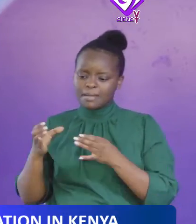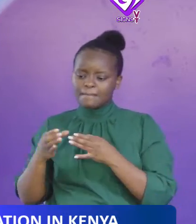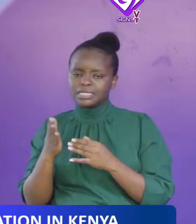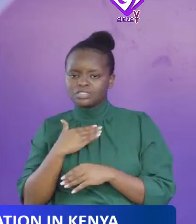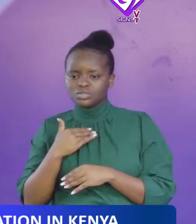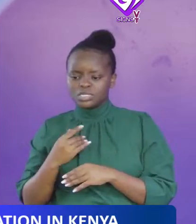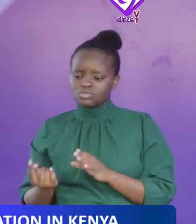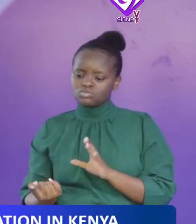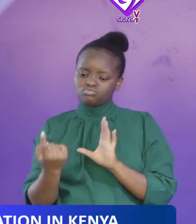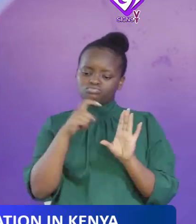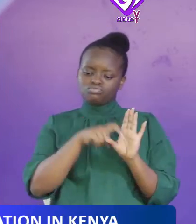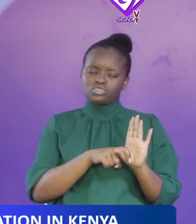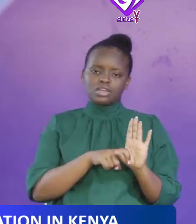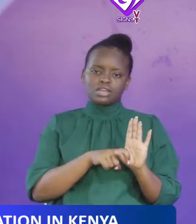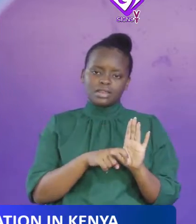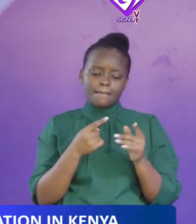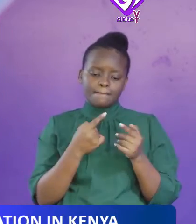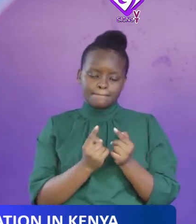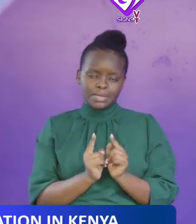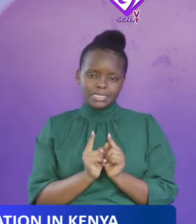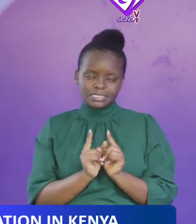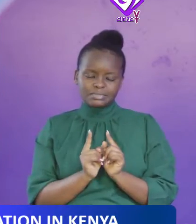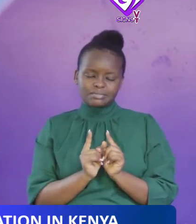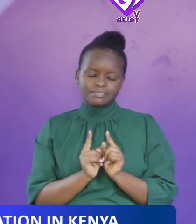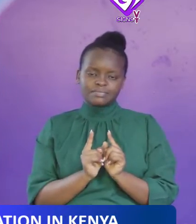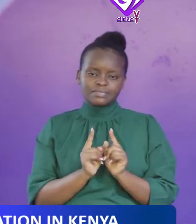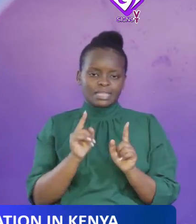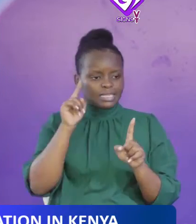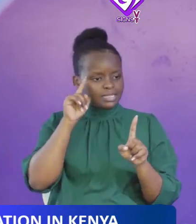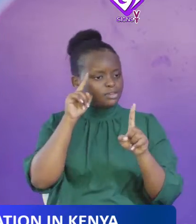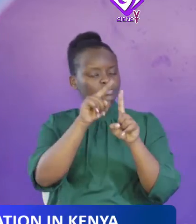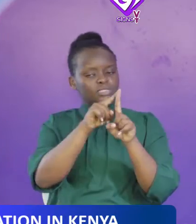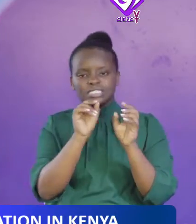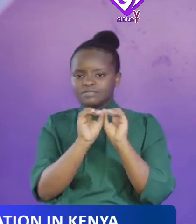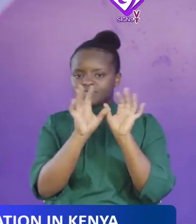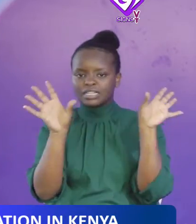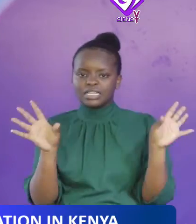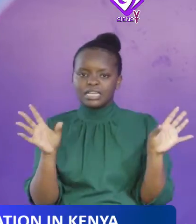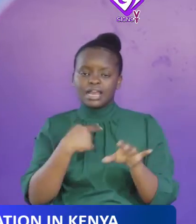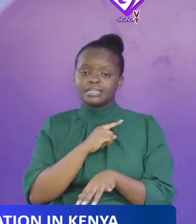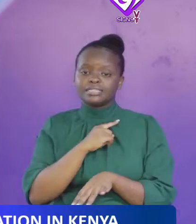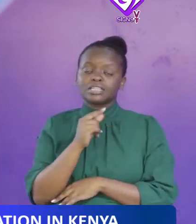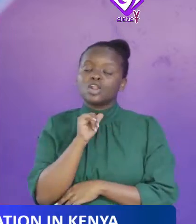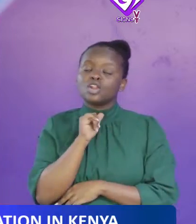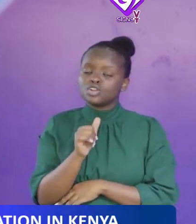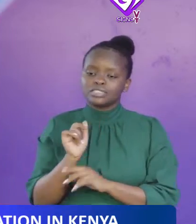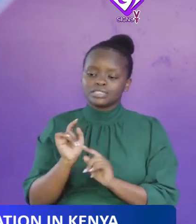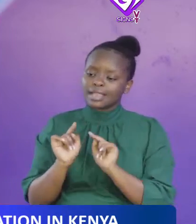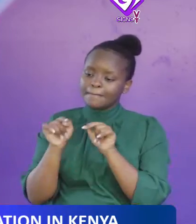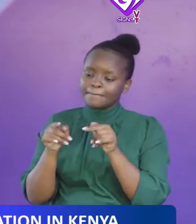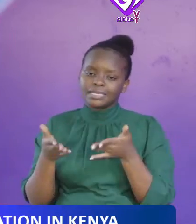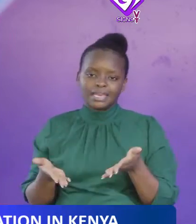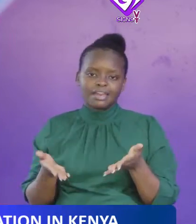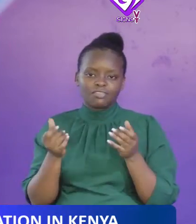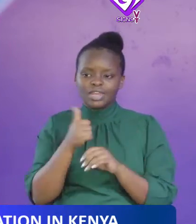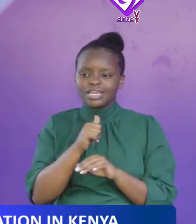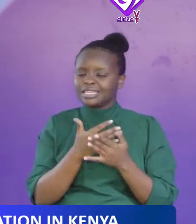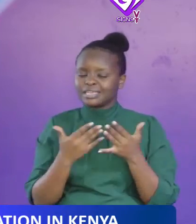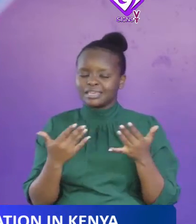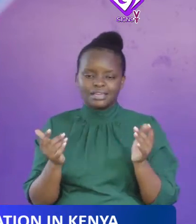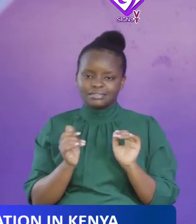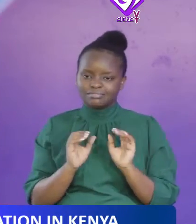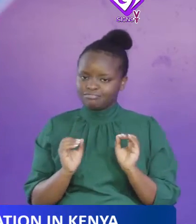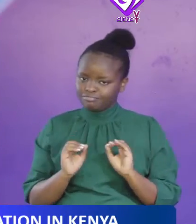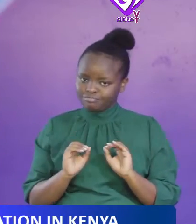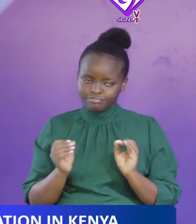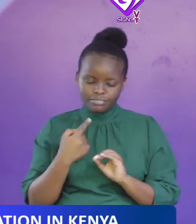board. But the objective is very clear. We are not coming here for anything else. We